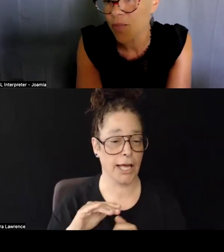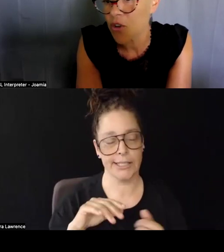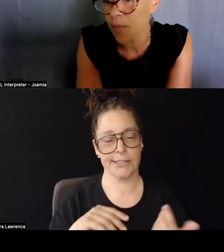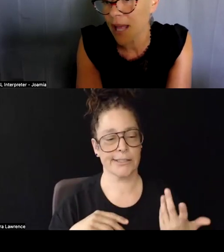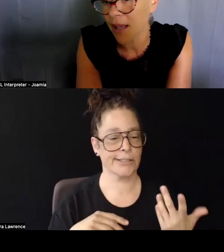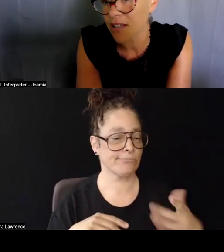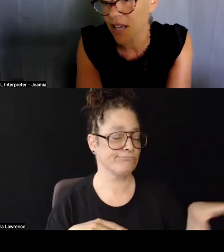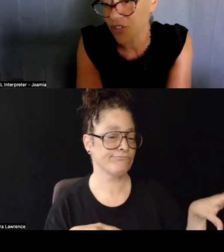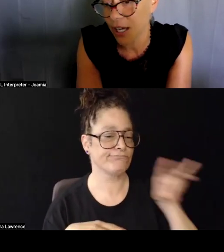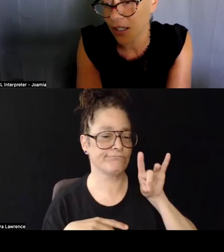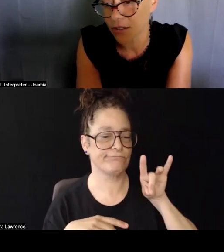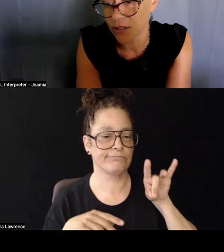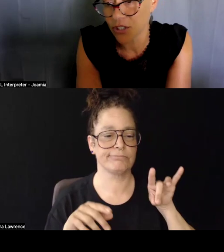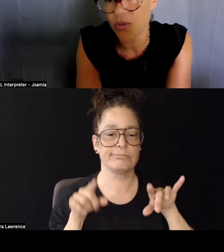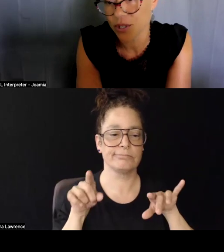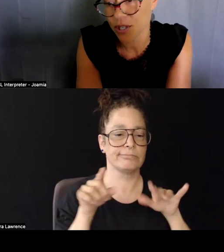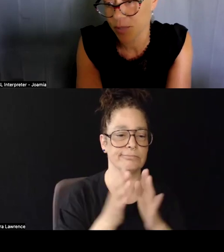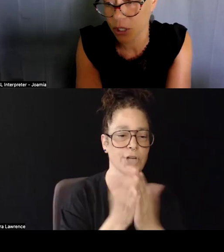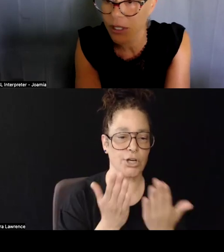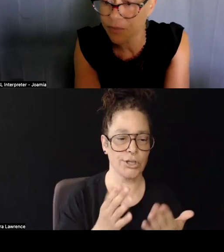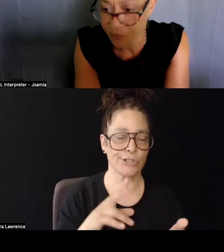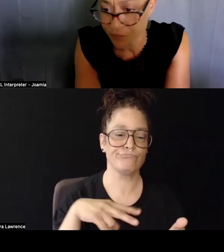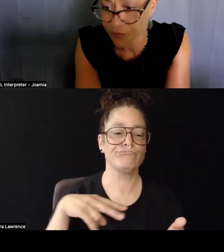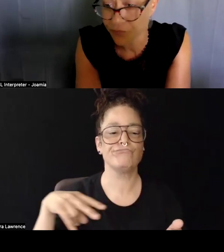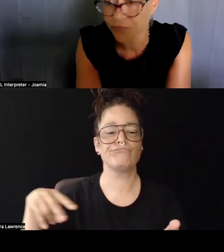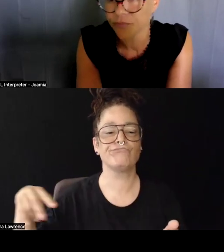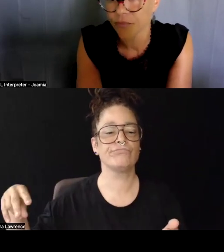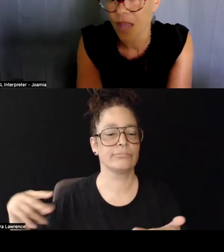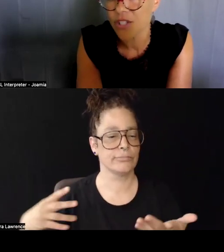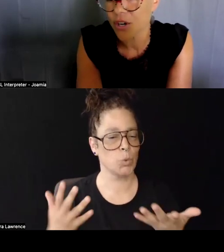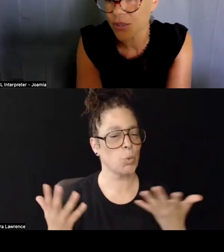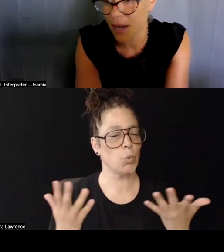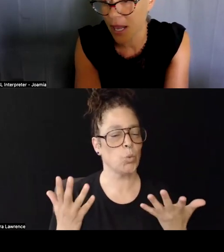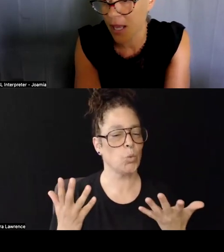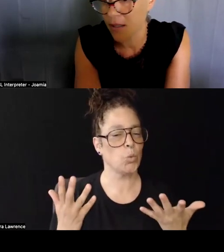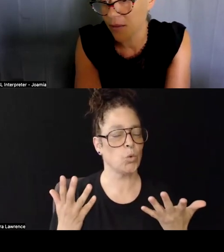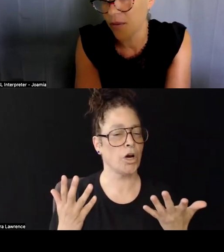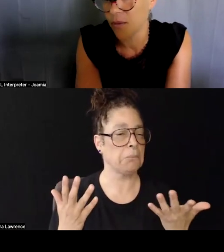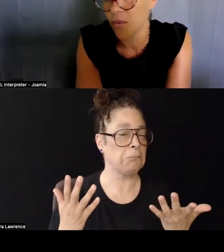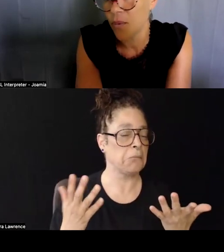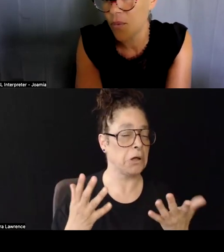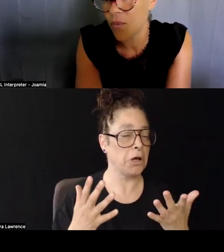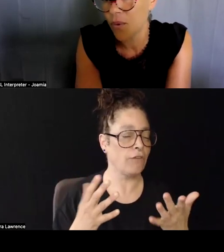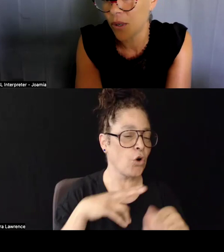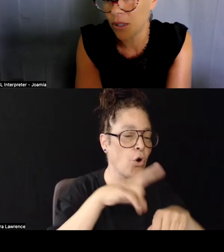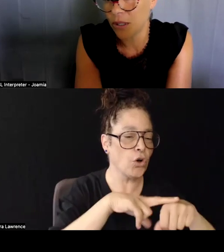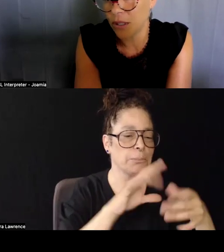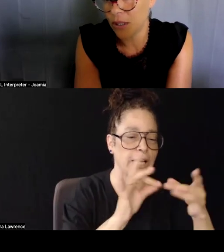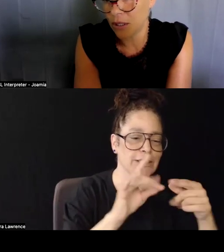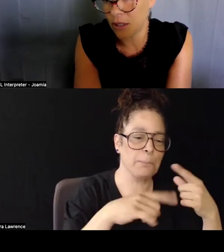So suppose a black deaf child chooses this book and starts reading it.